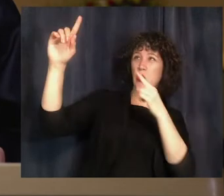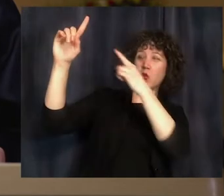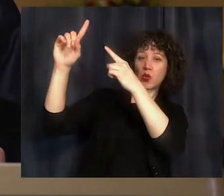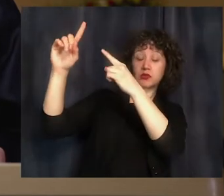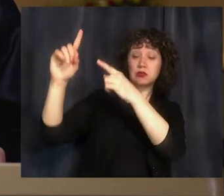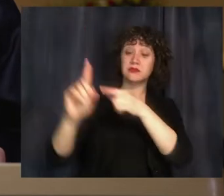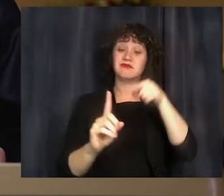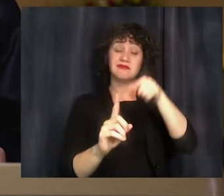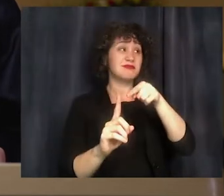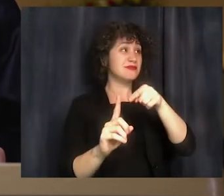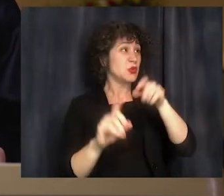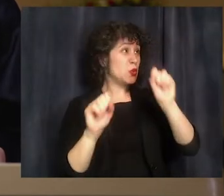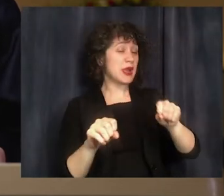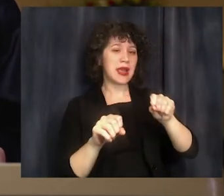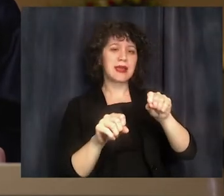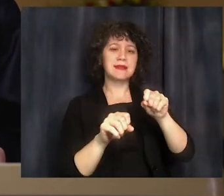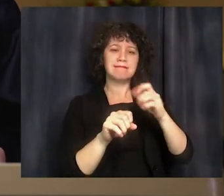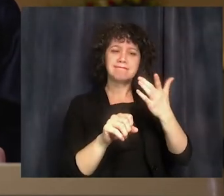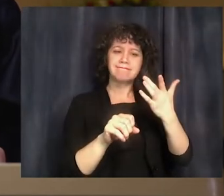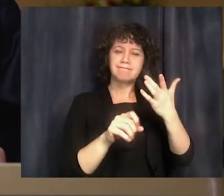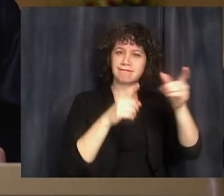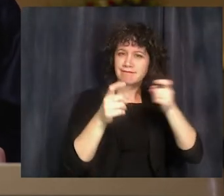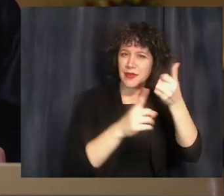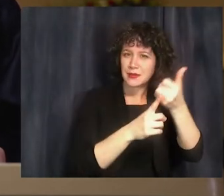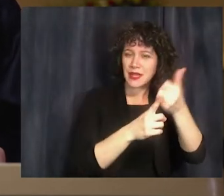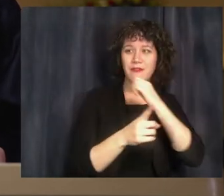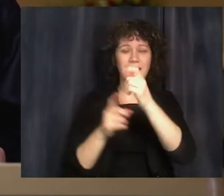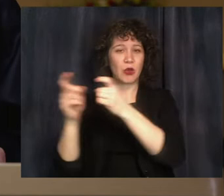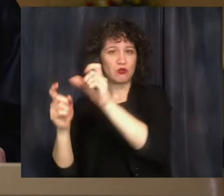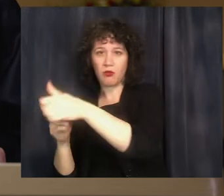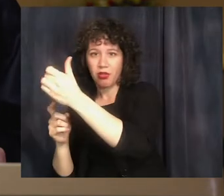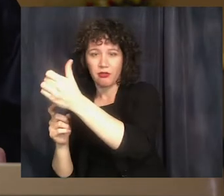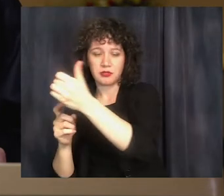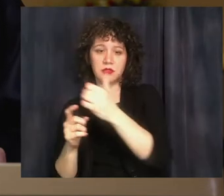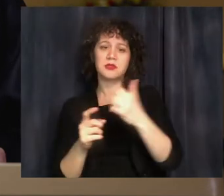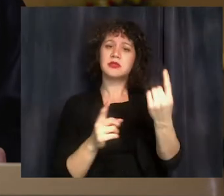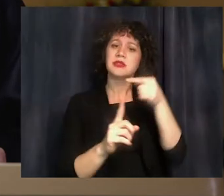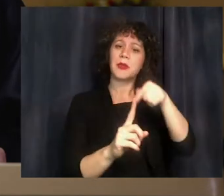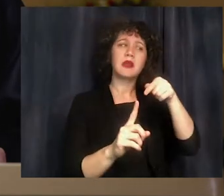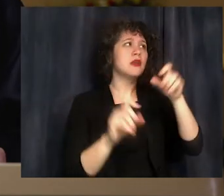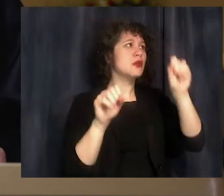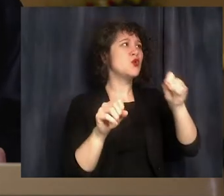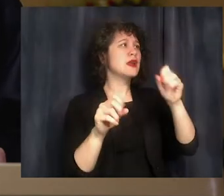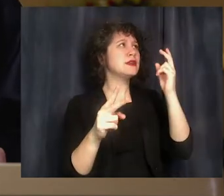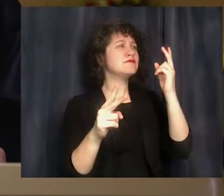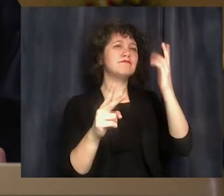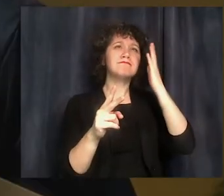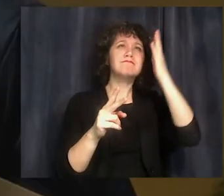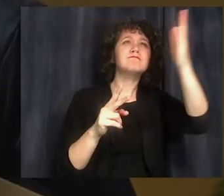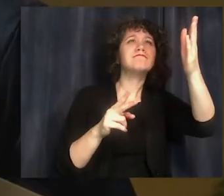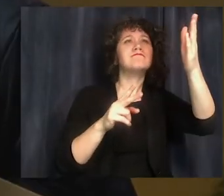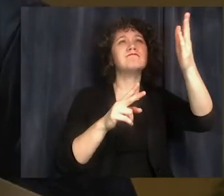men, one who will reach into the future yet never forget the past. And after all of these things are